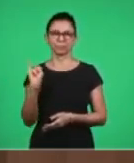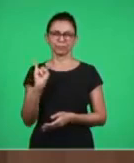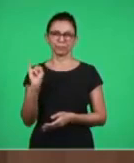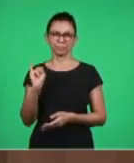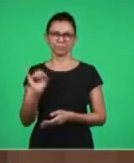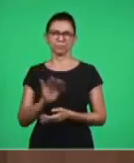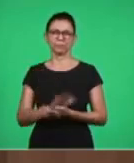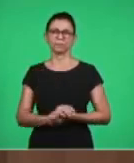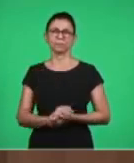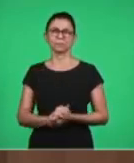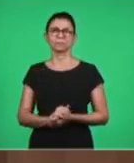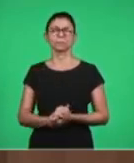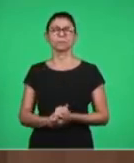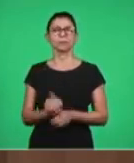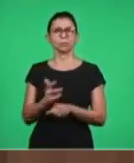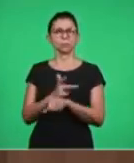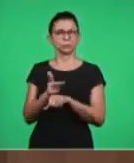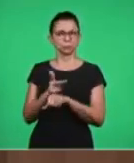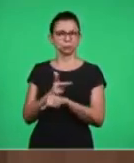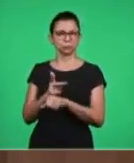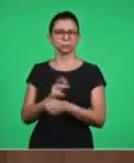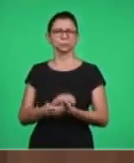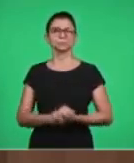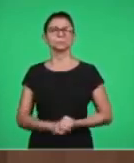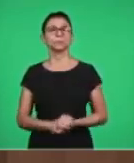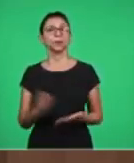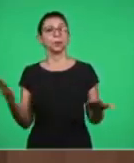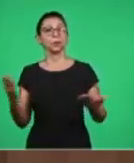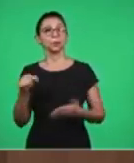Velha in the state of Espírito Santo, Brazil.